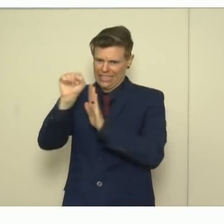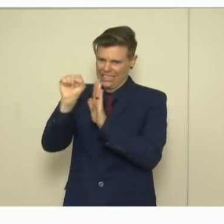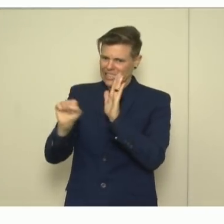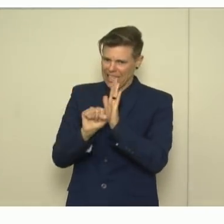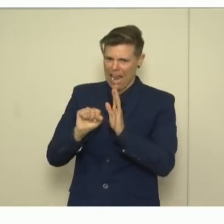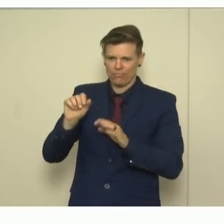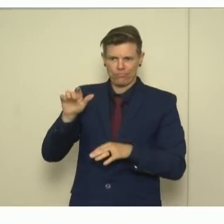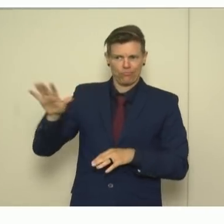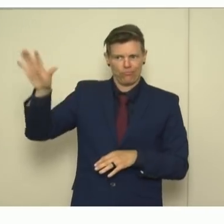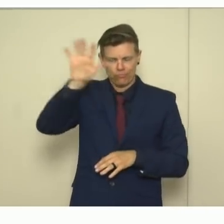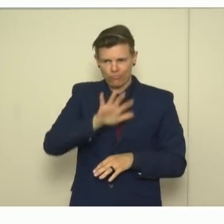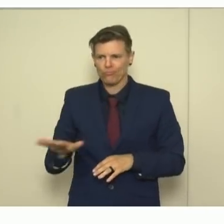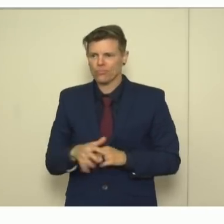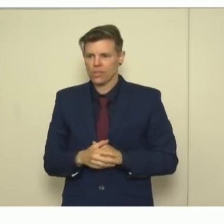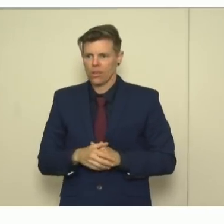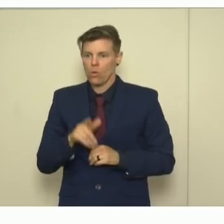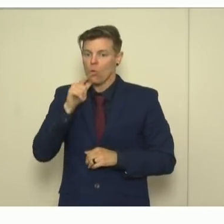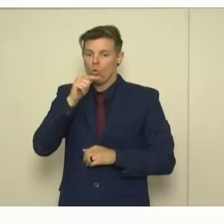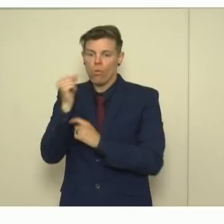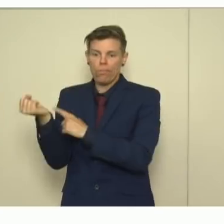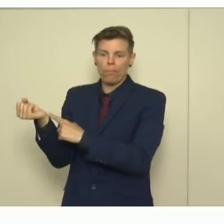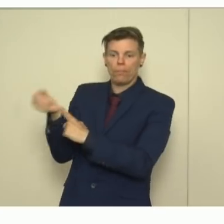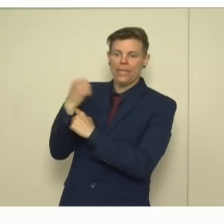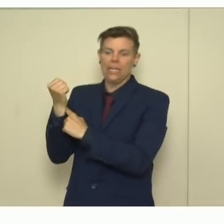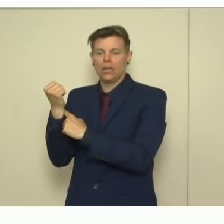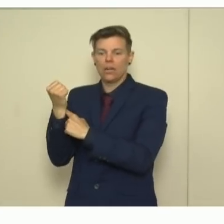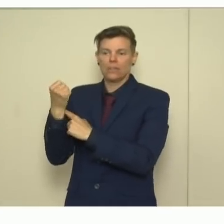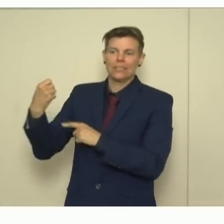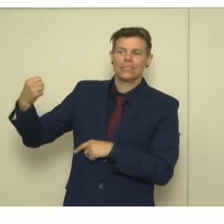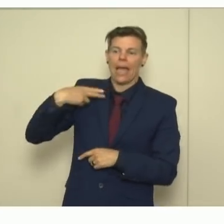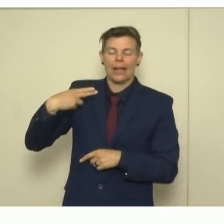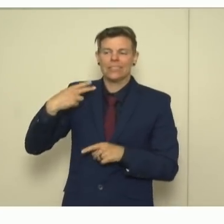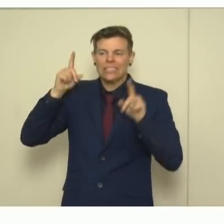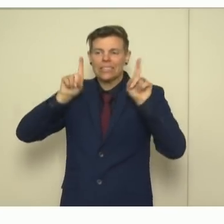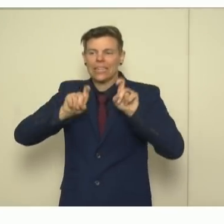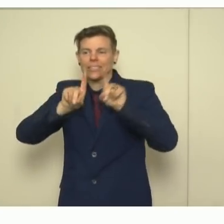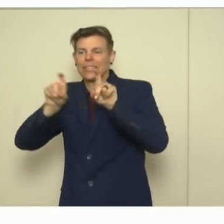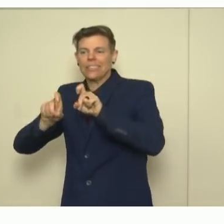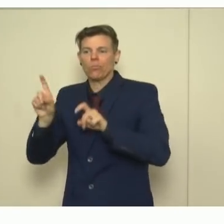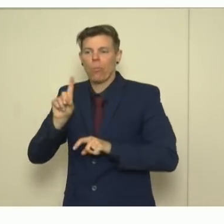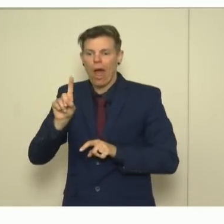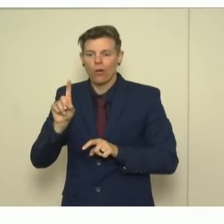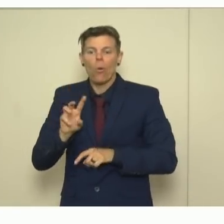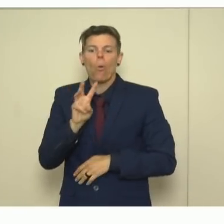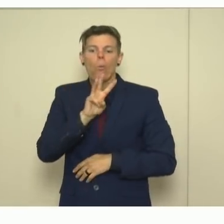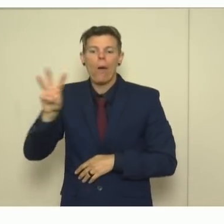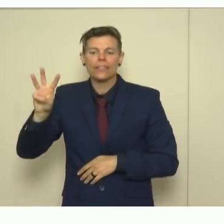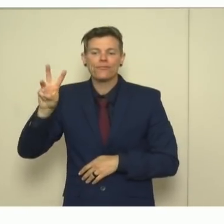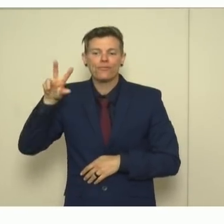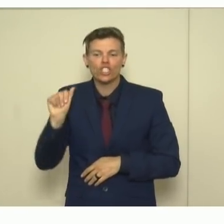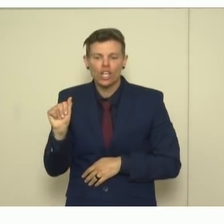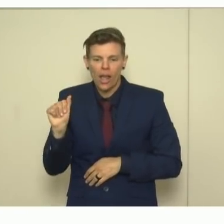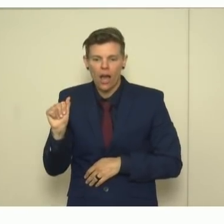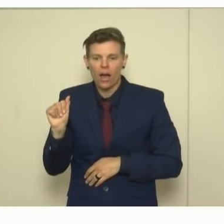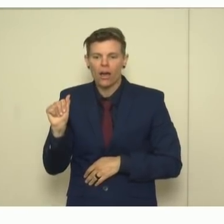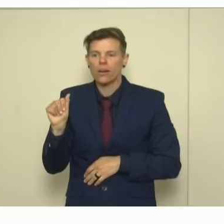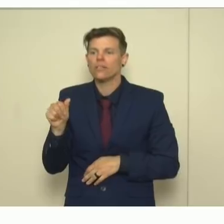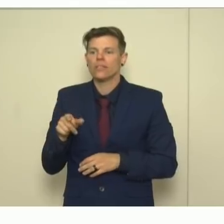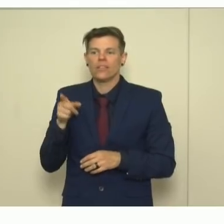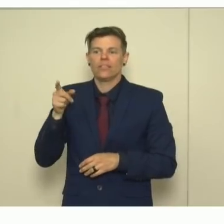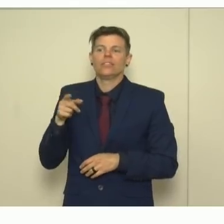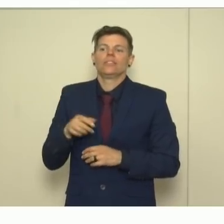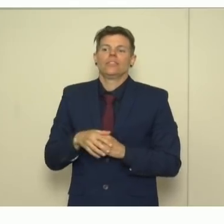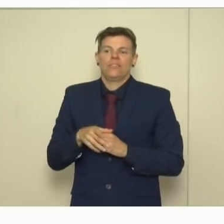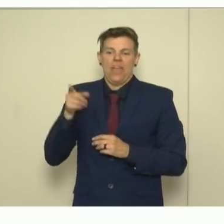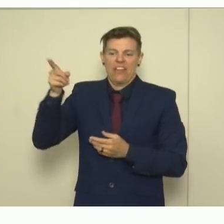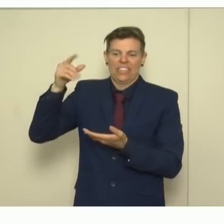testing, you have to go all the way to West Virginia to see a state who has a lower test positivity rate. We continue to